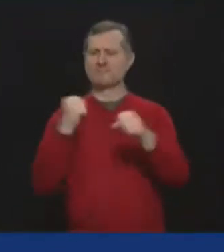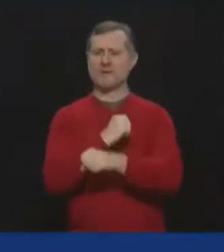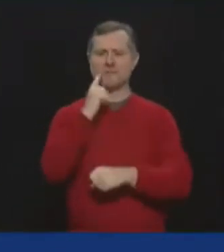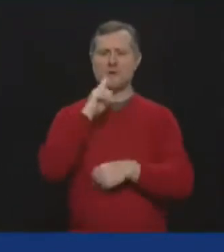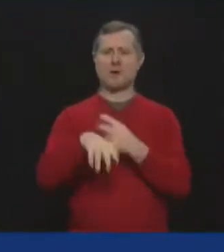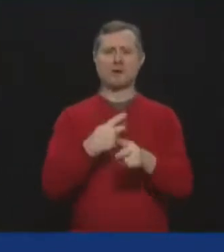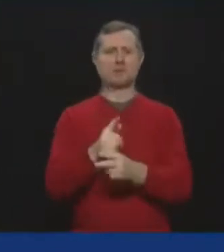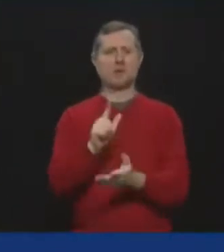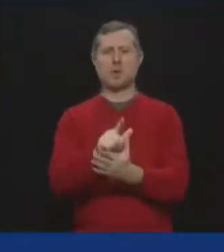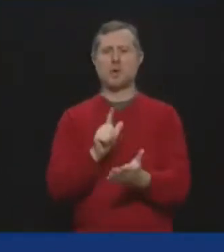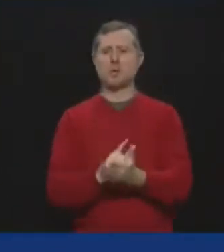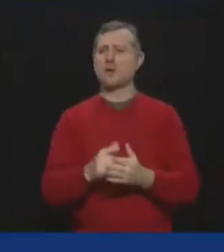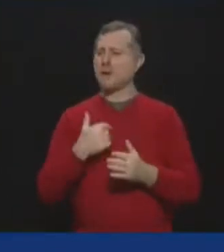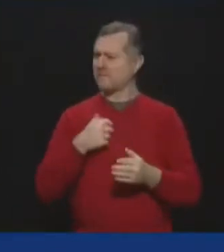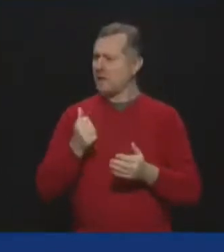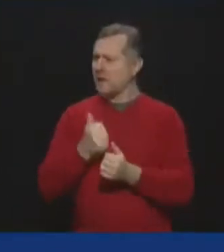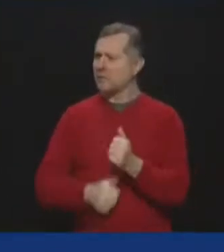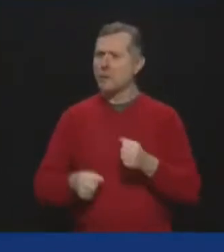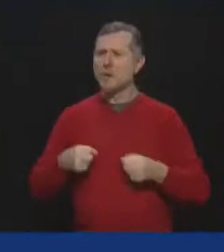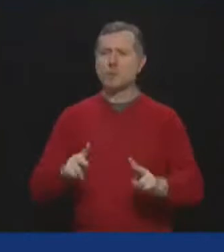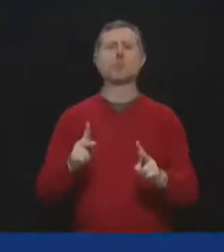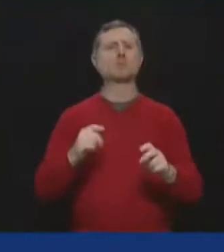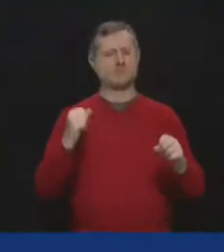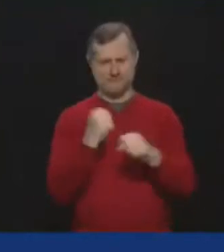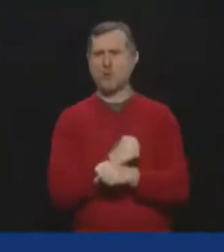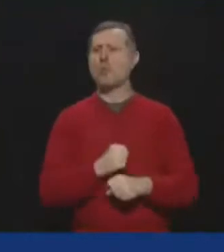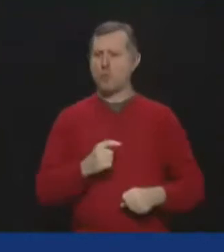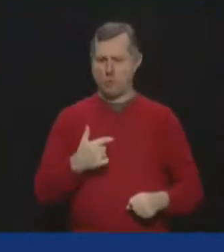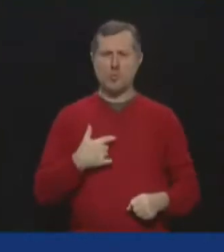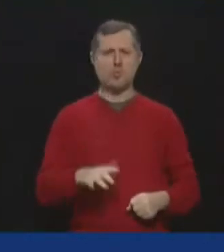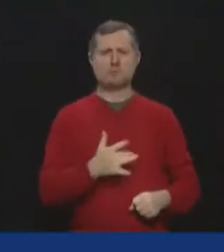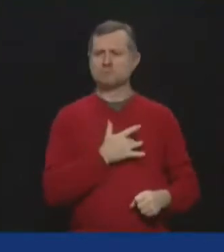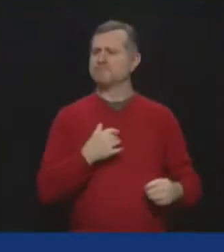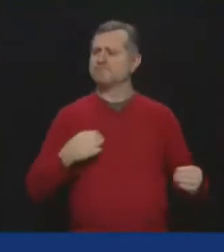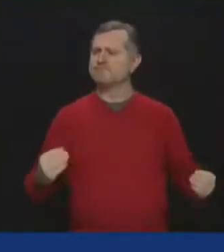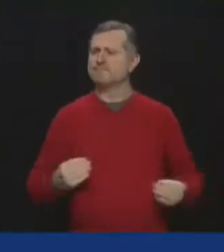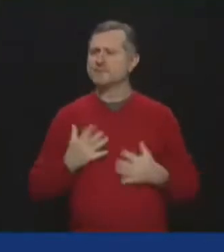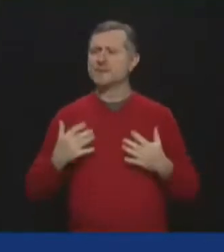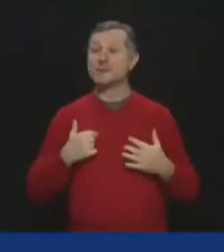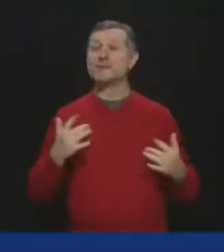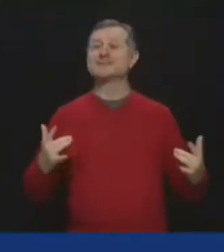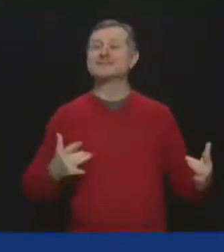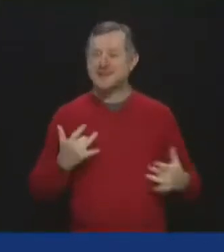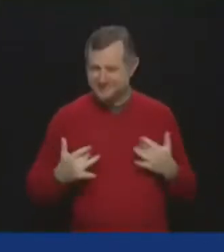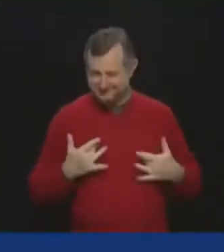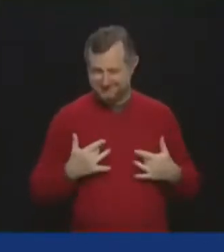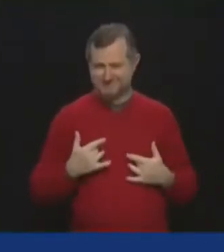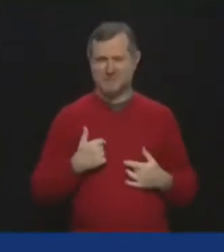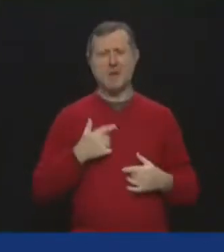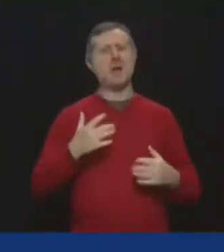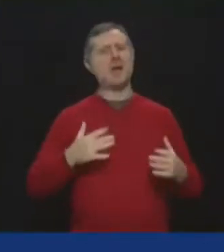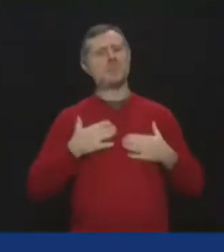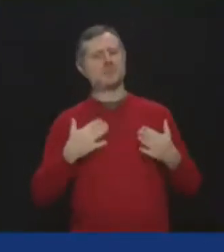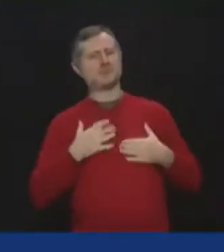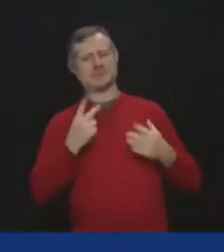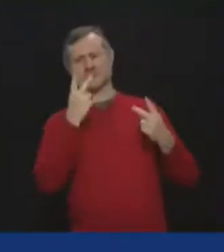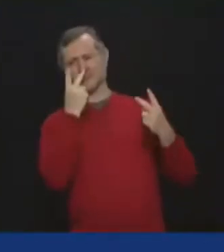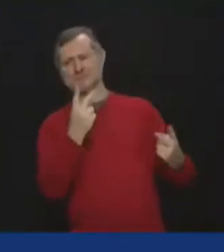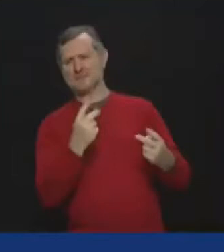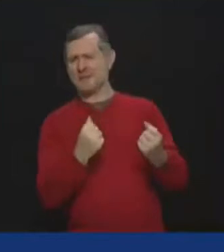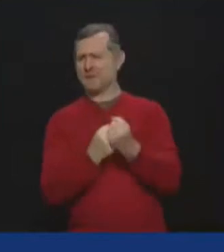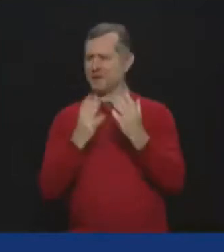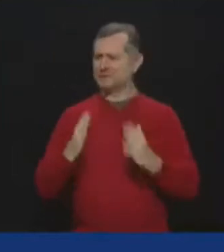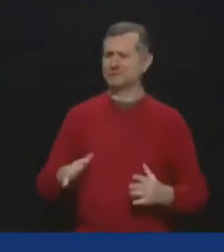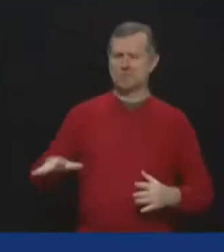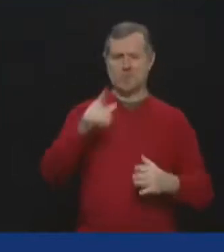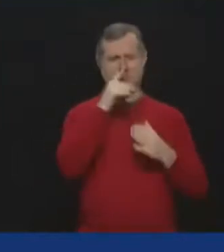point, every opportunity is really inspiring and exciting. And we're so happy to have a true advocate and true champion